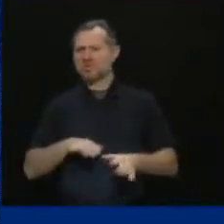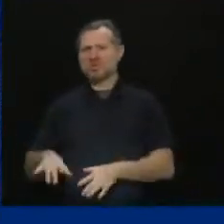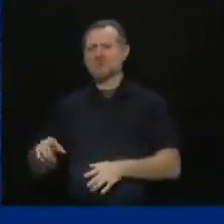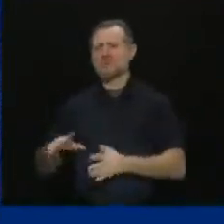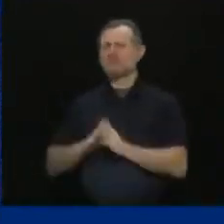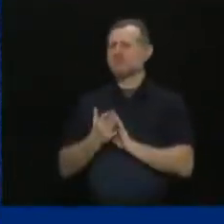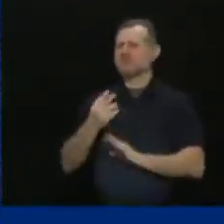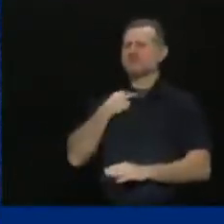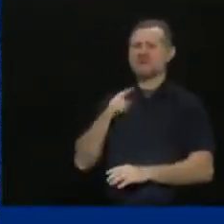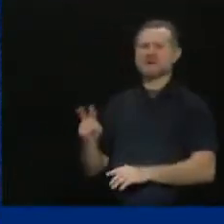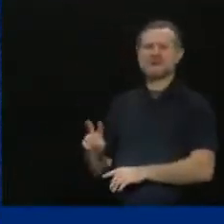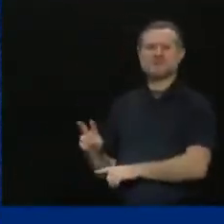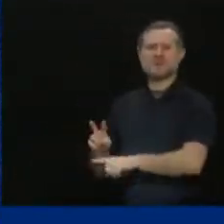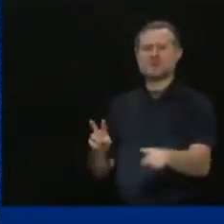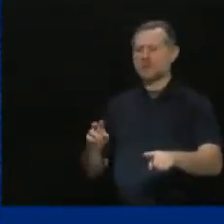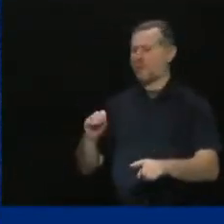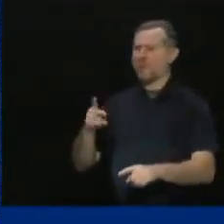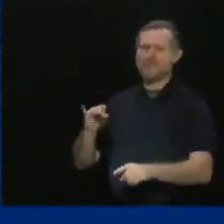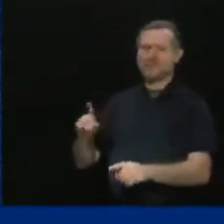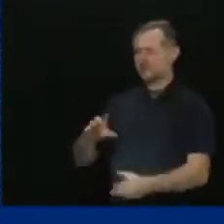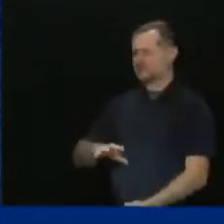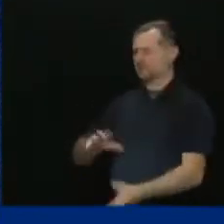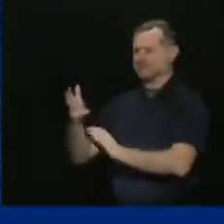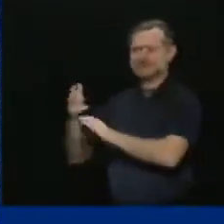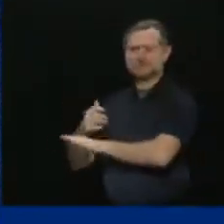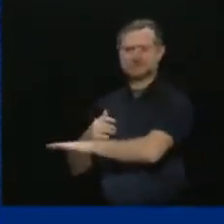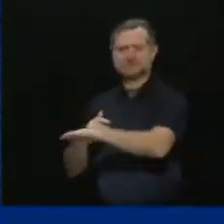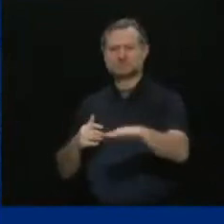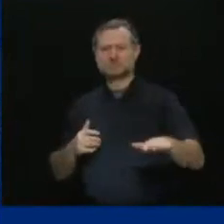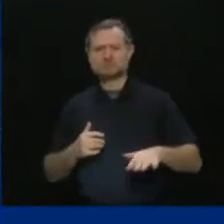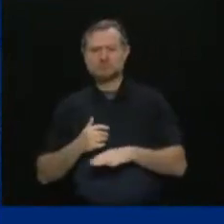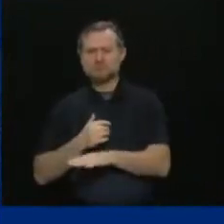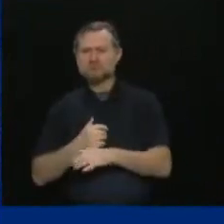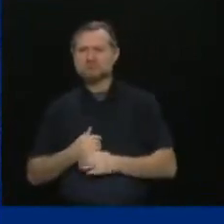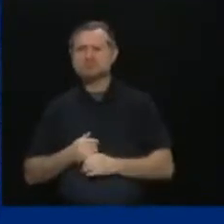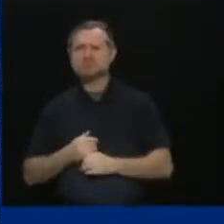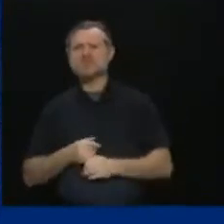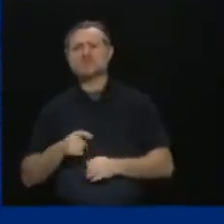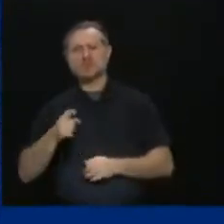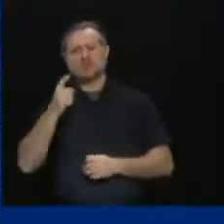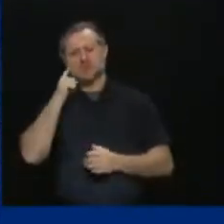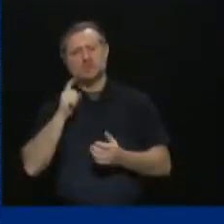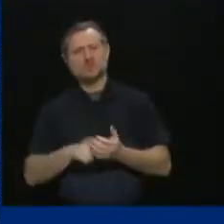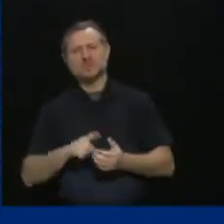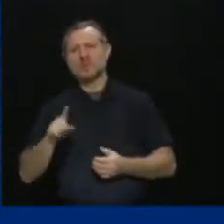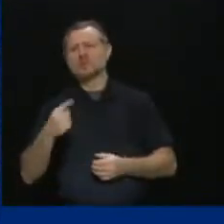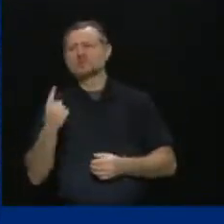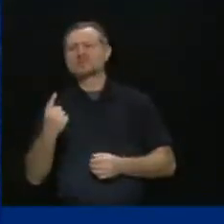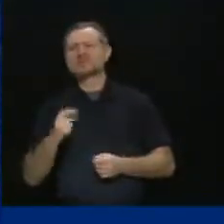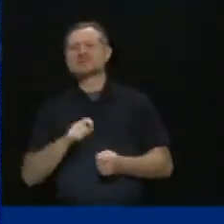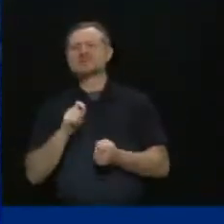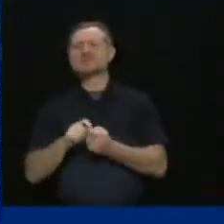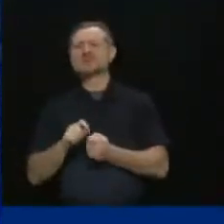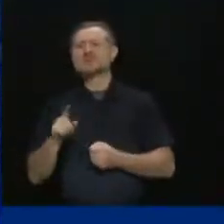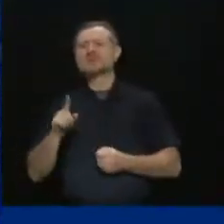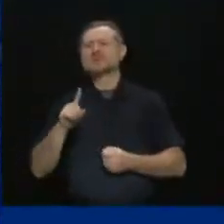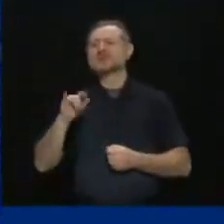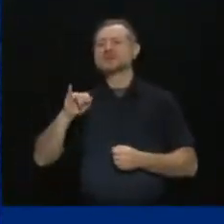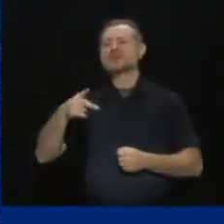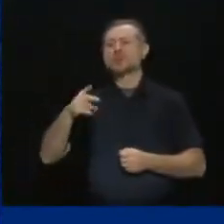the opioid crisis, which, quite frankly, was only a crisis in certain zip codes. Where I was